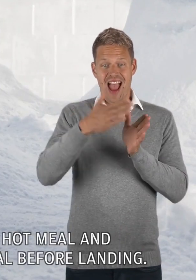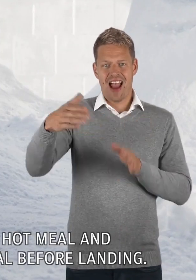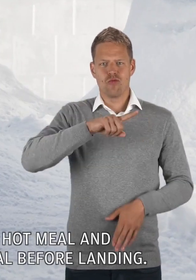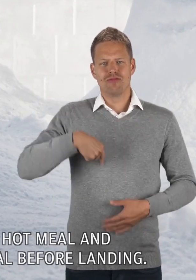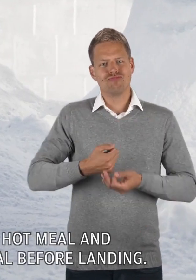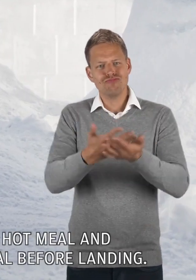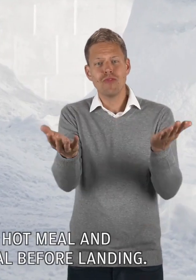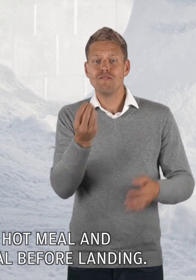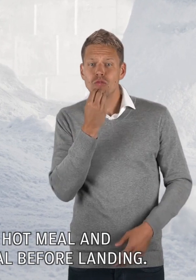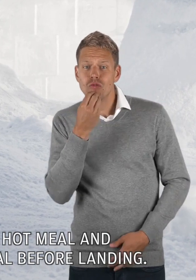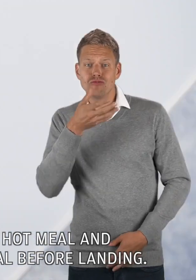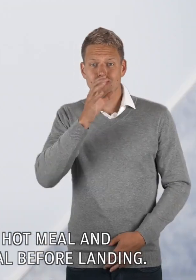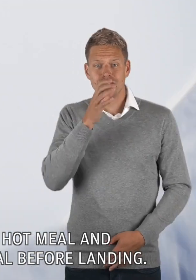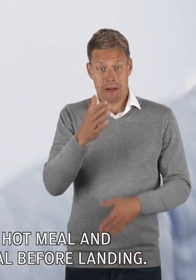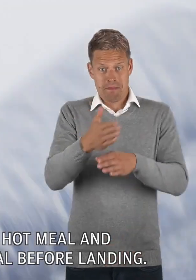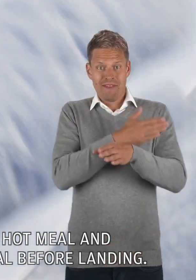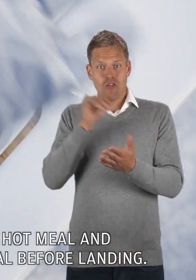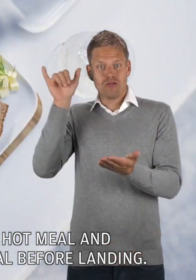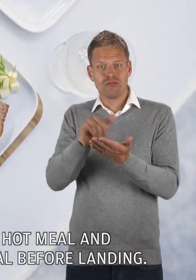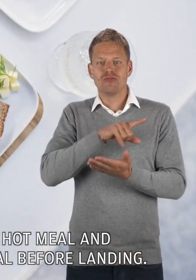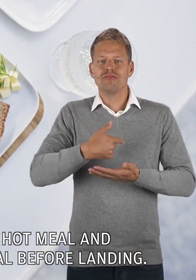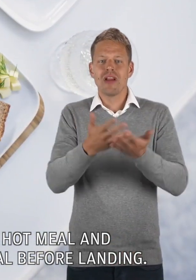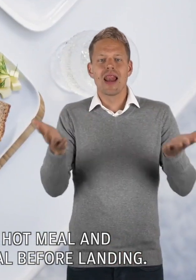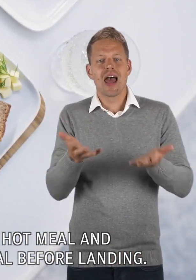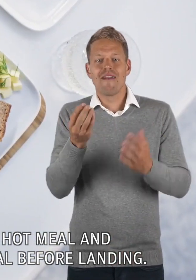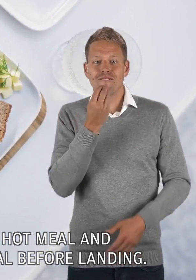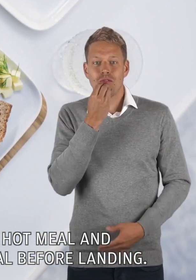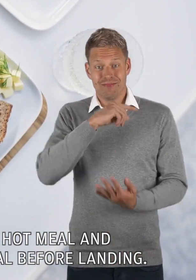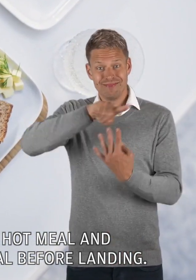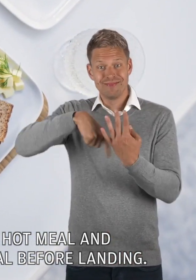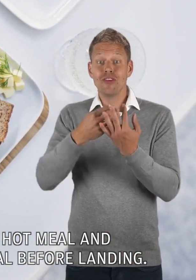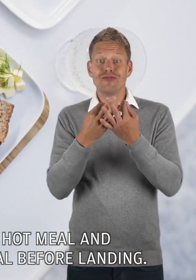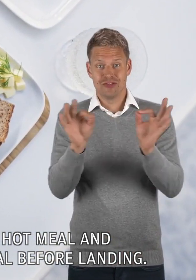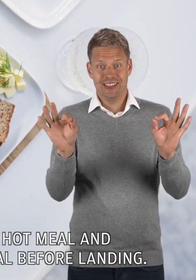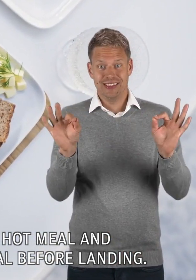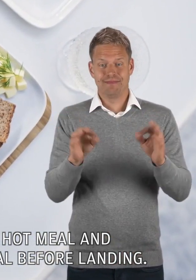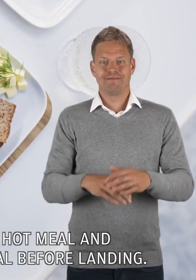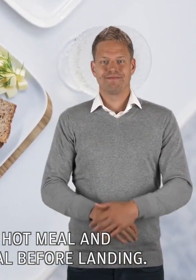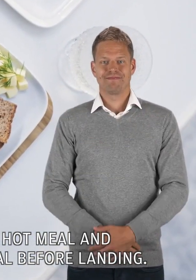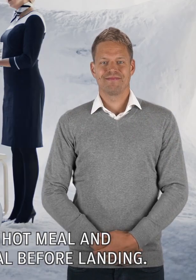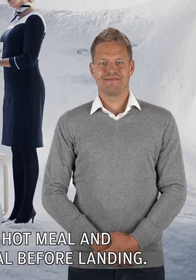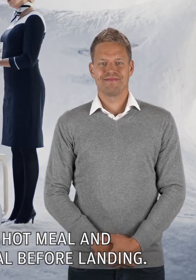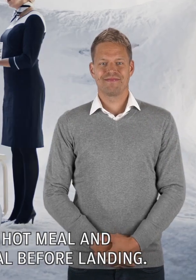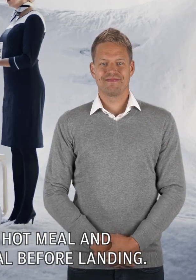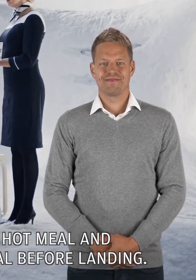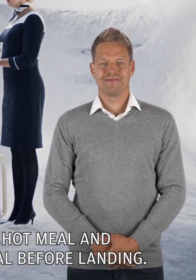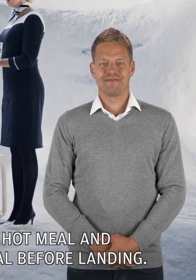As a complimentary service, we offer a hot meal and beverages during the flight and a light meal before